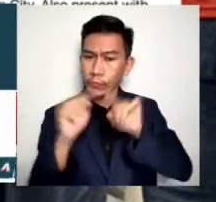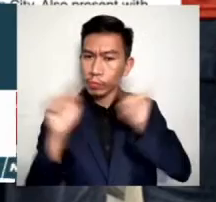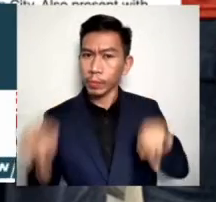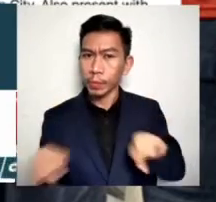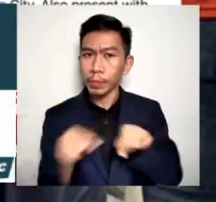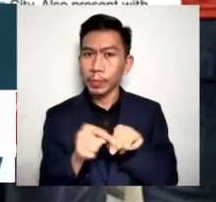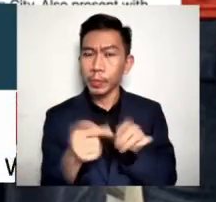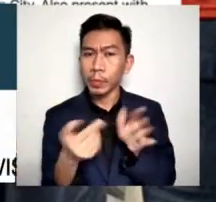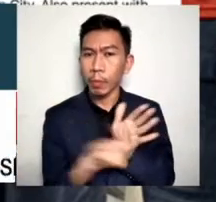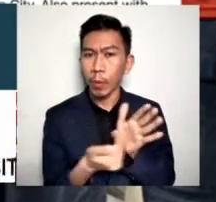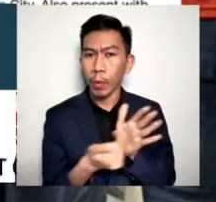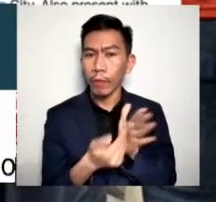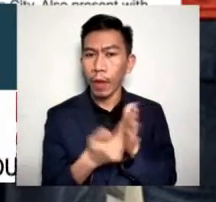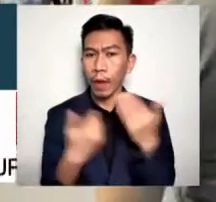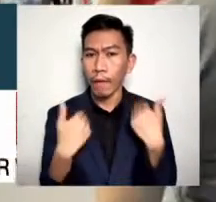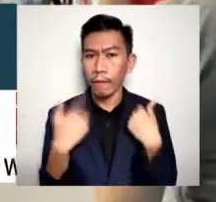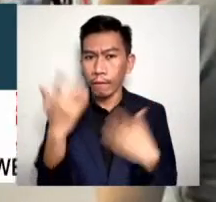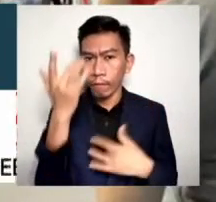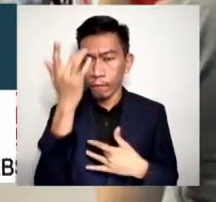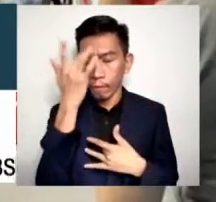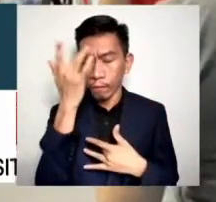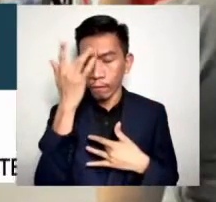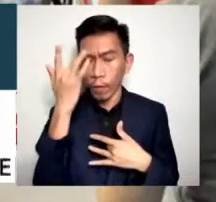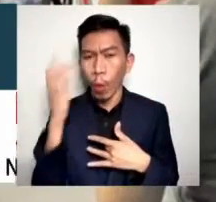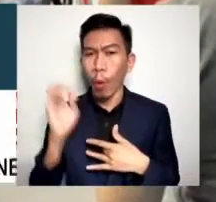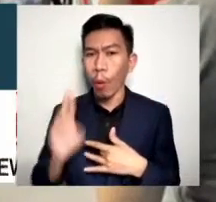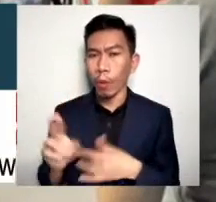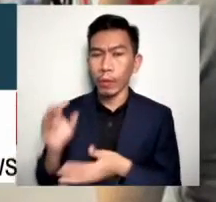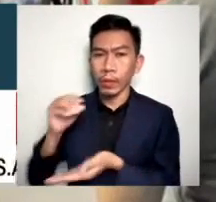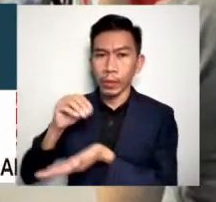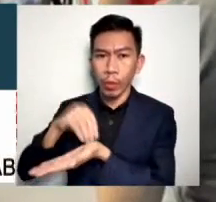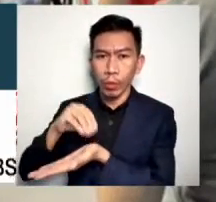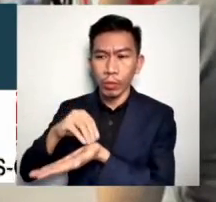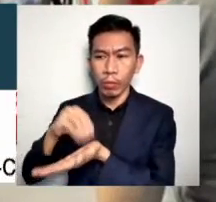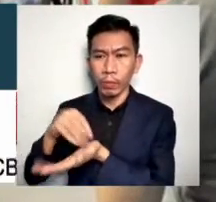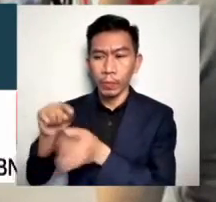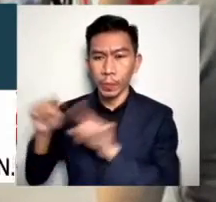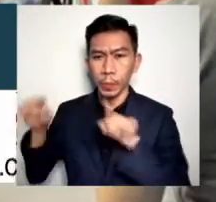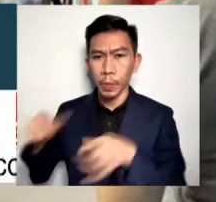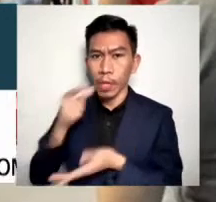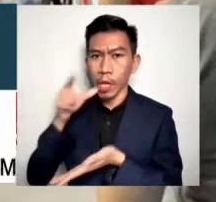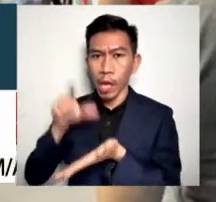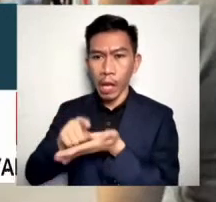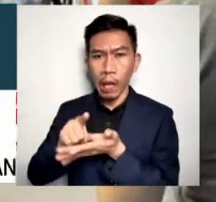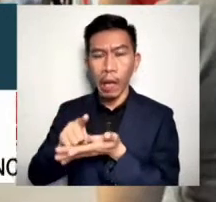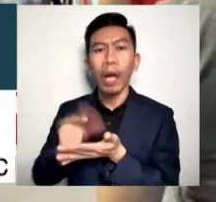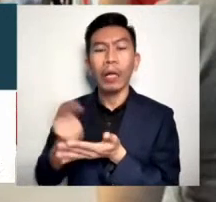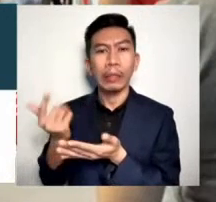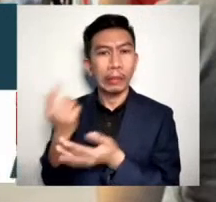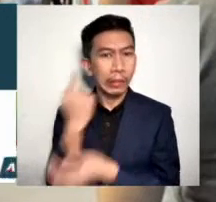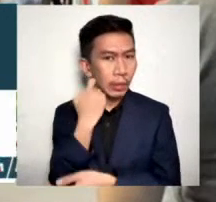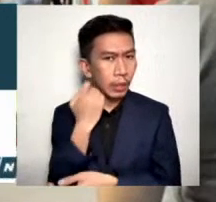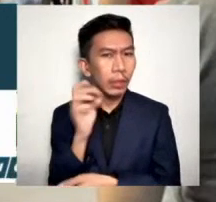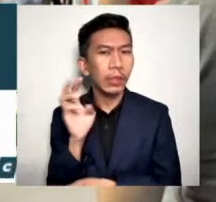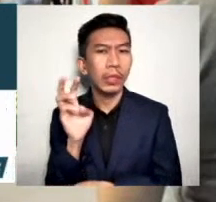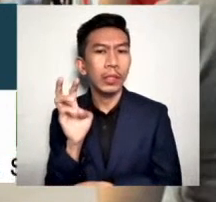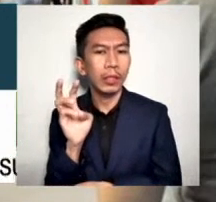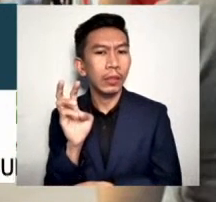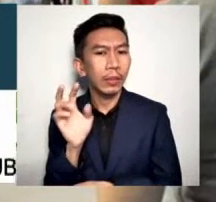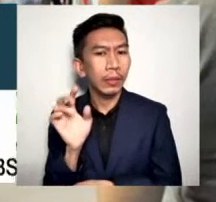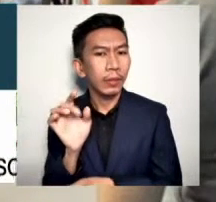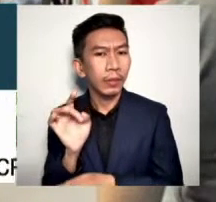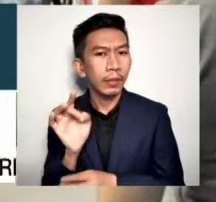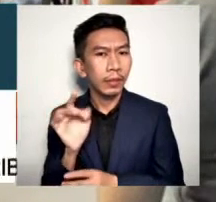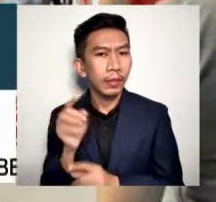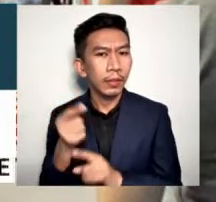surgical record, or the doctor's prescription within the last 18 months. Qualified are those persons with chronic respiratory